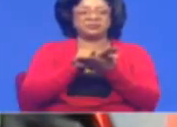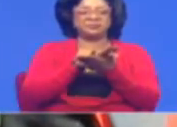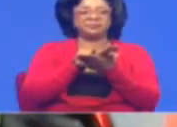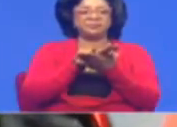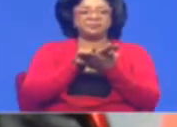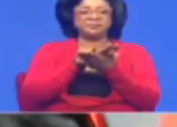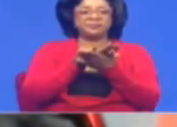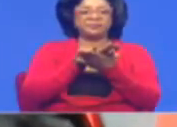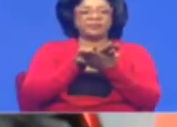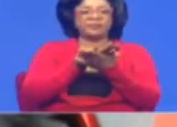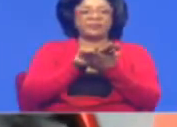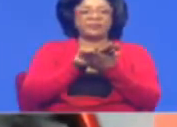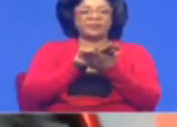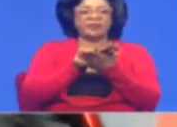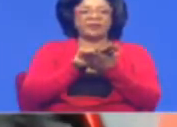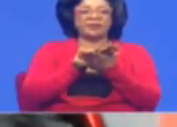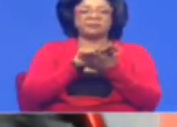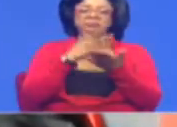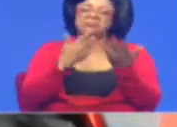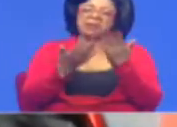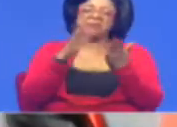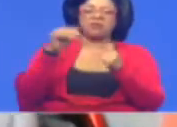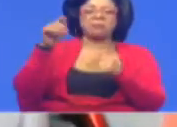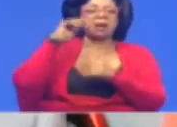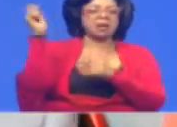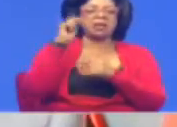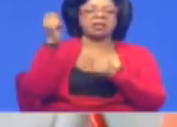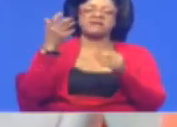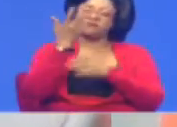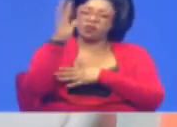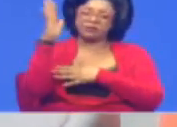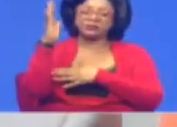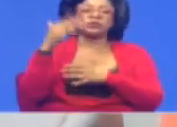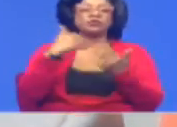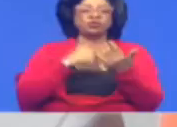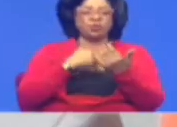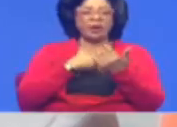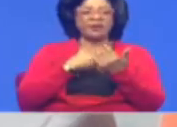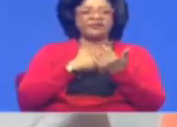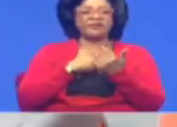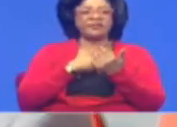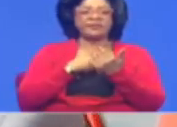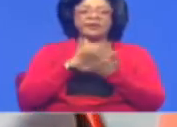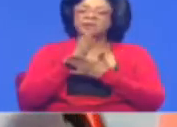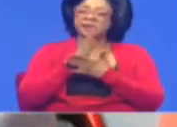if it is from Kenya Forest, in order to get